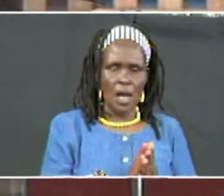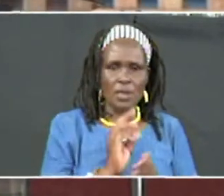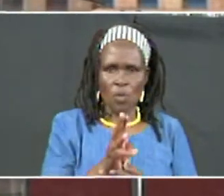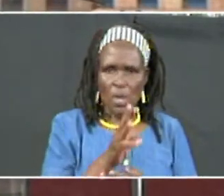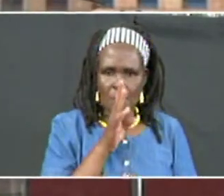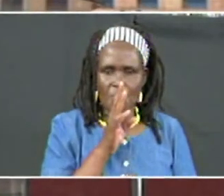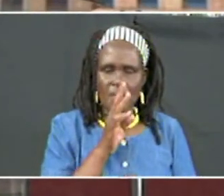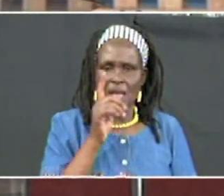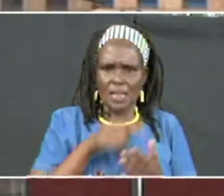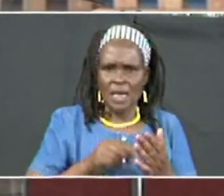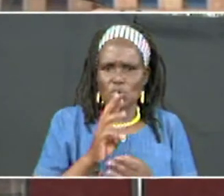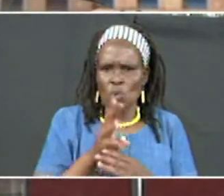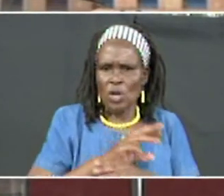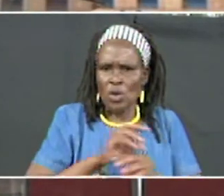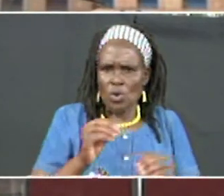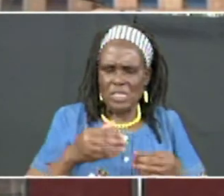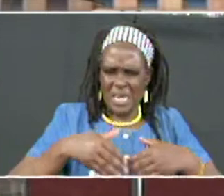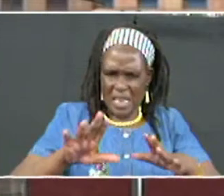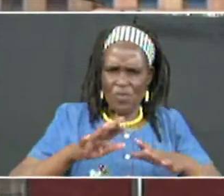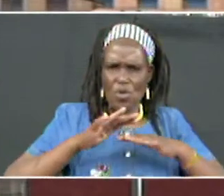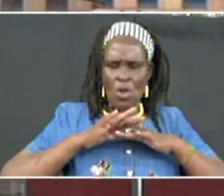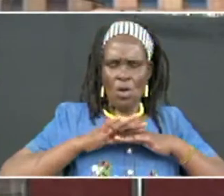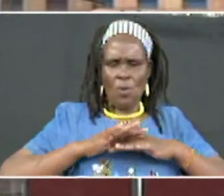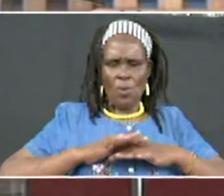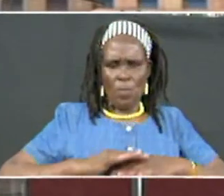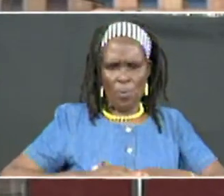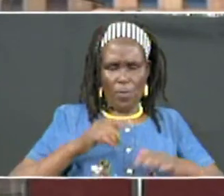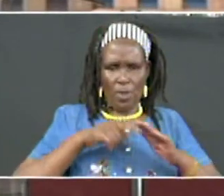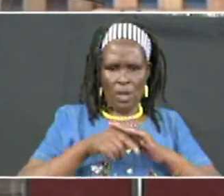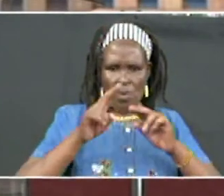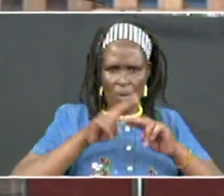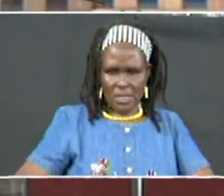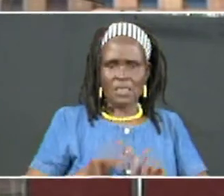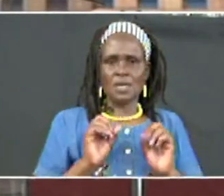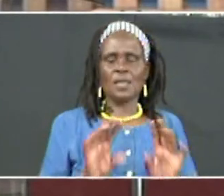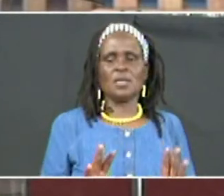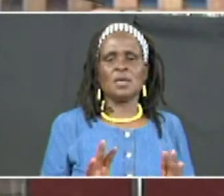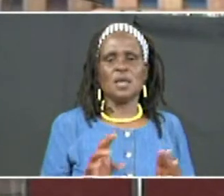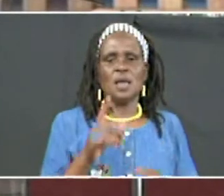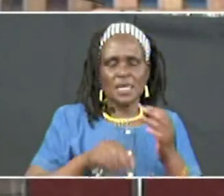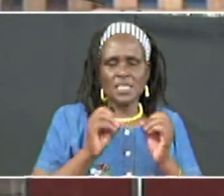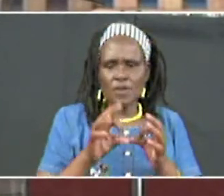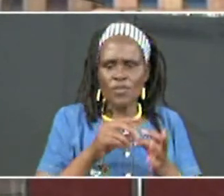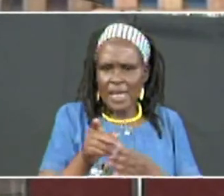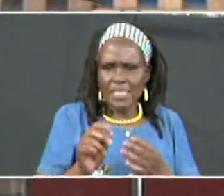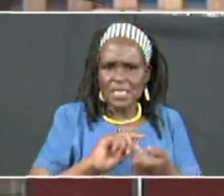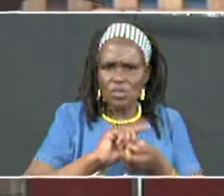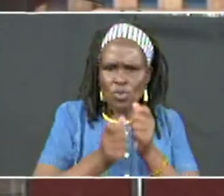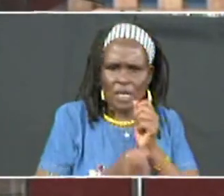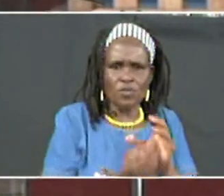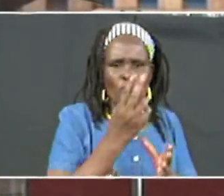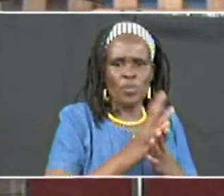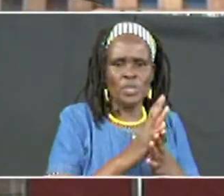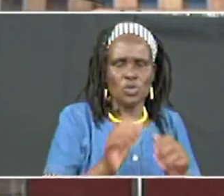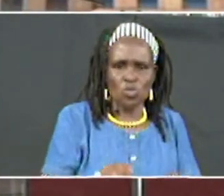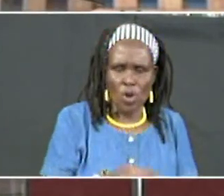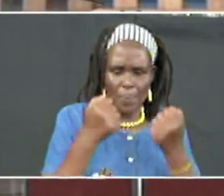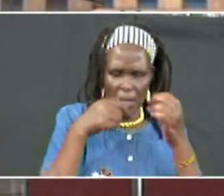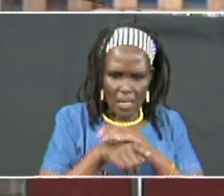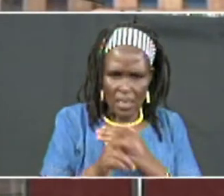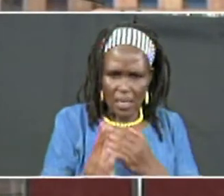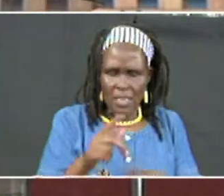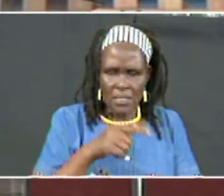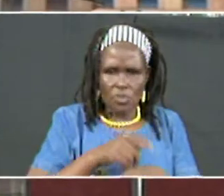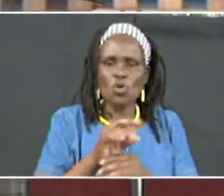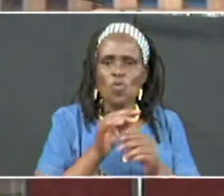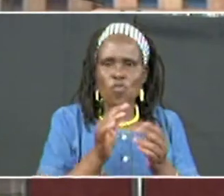leave you comfortable in your sin. That if there is any transformation to happen in this season of prayer and fasting, you will